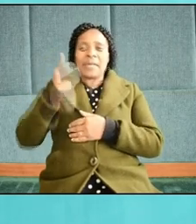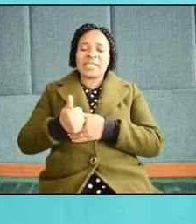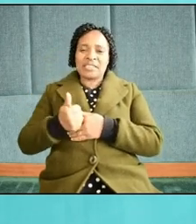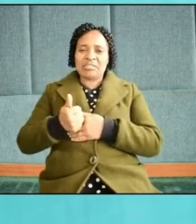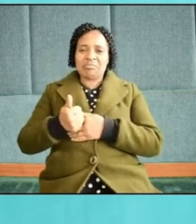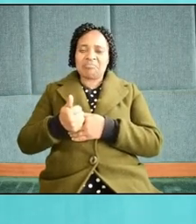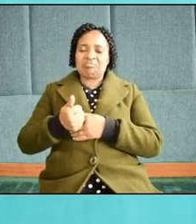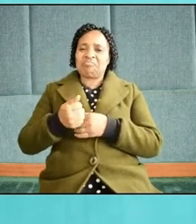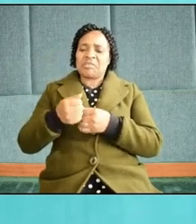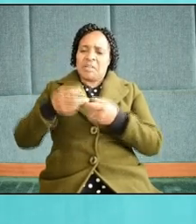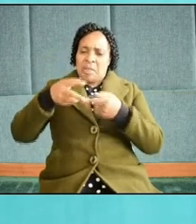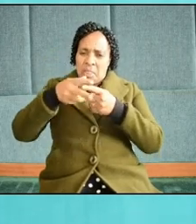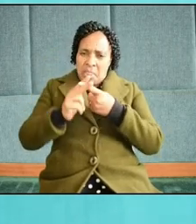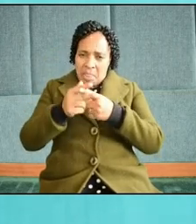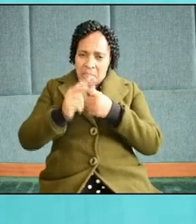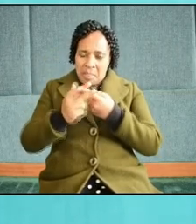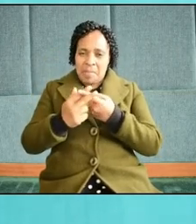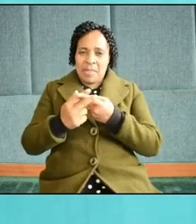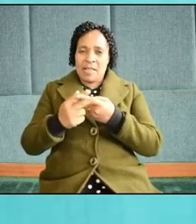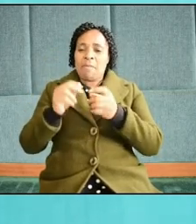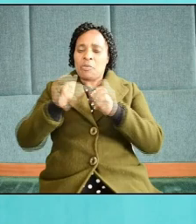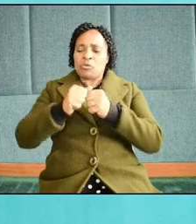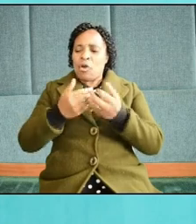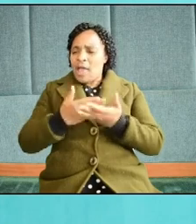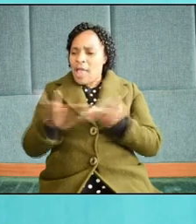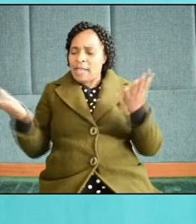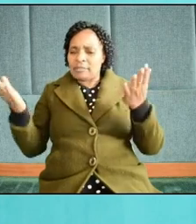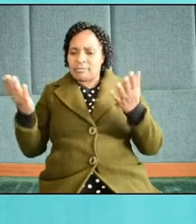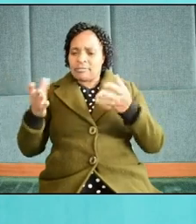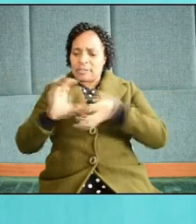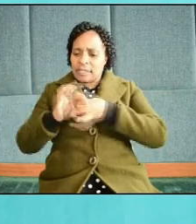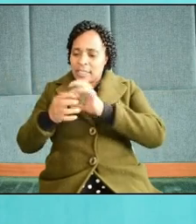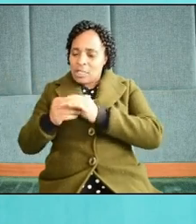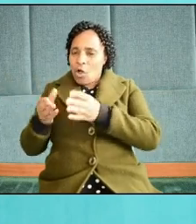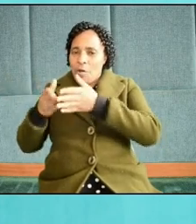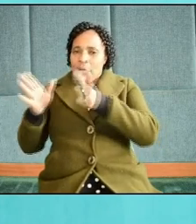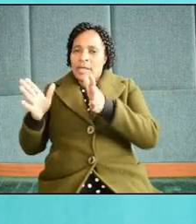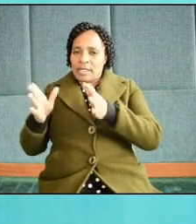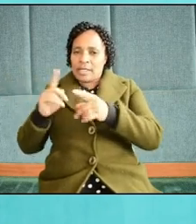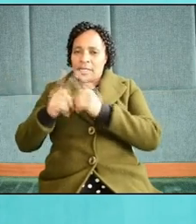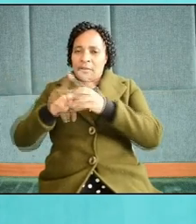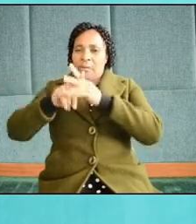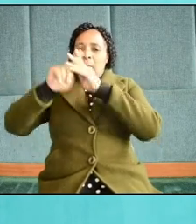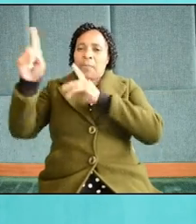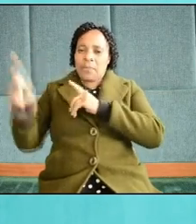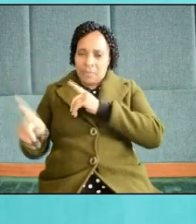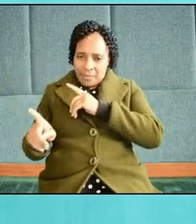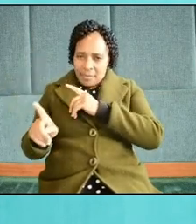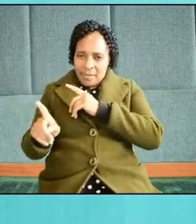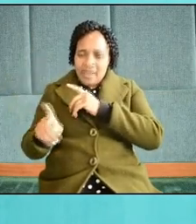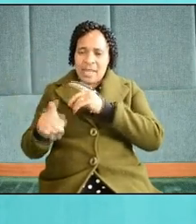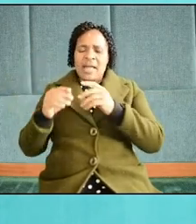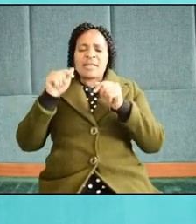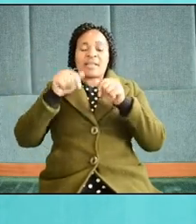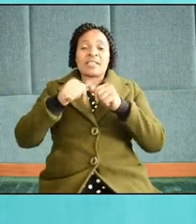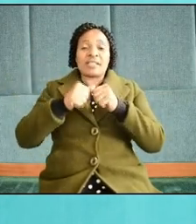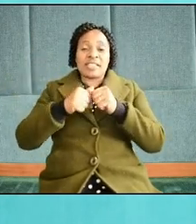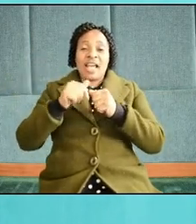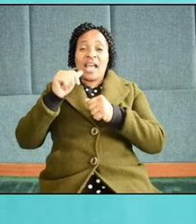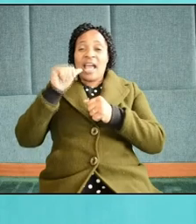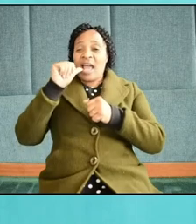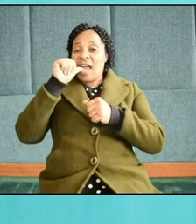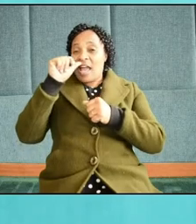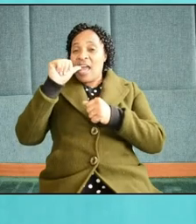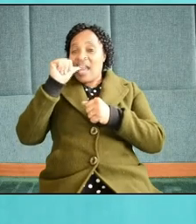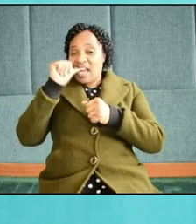go to any jail cell and he was able to open it and he could escape. So there's in England, there's a